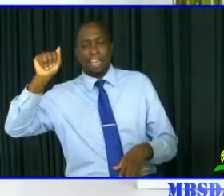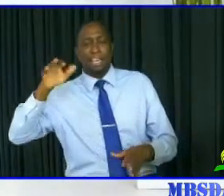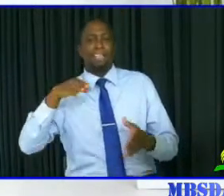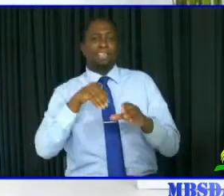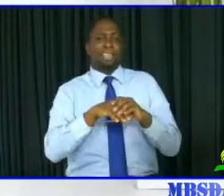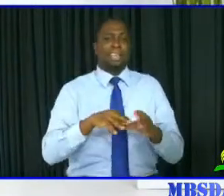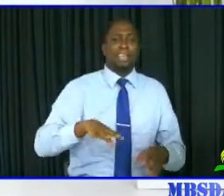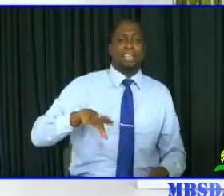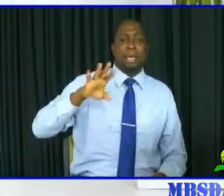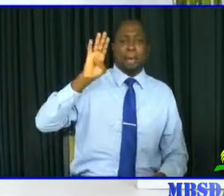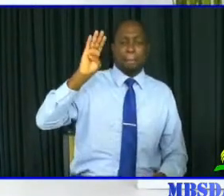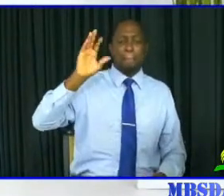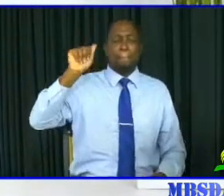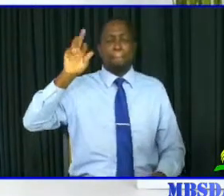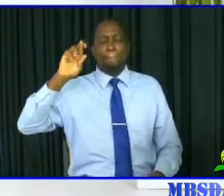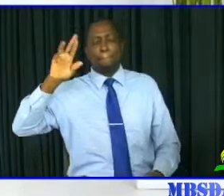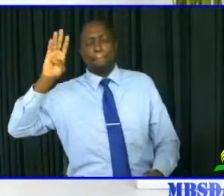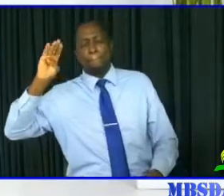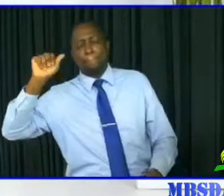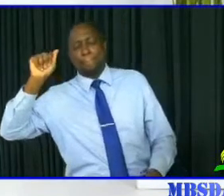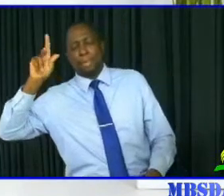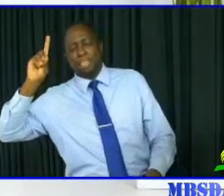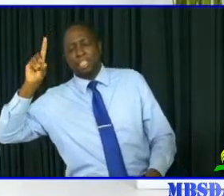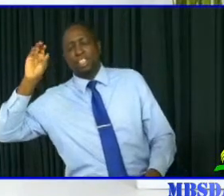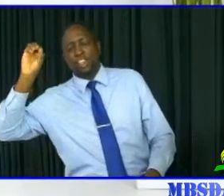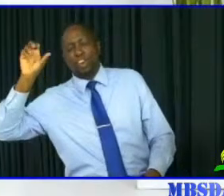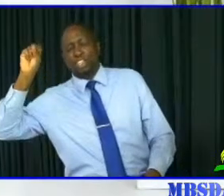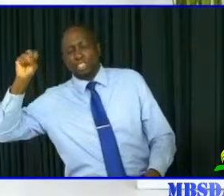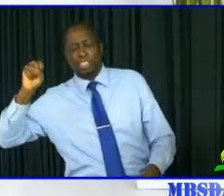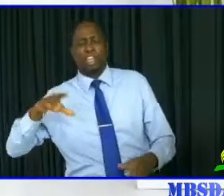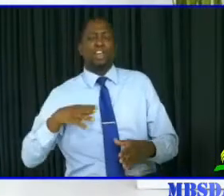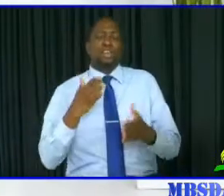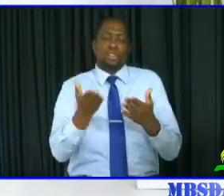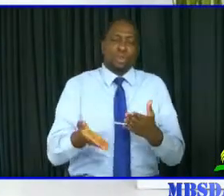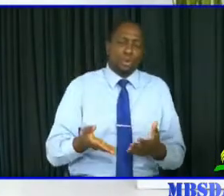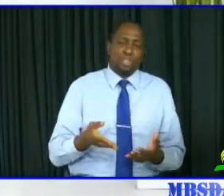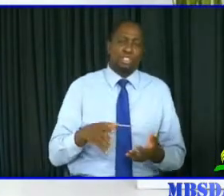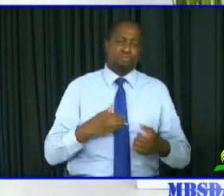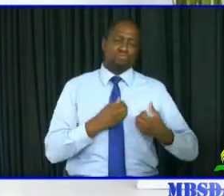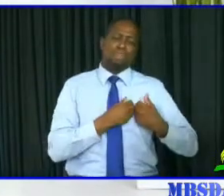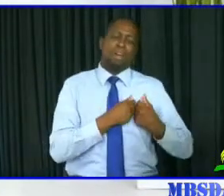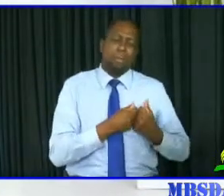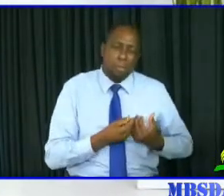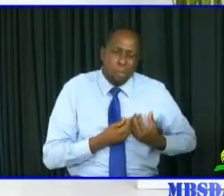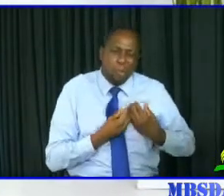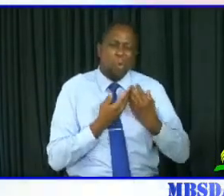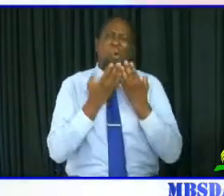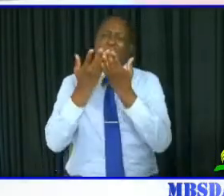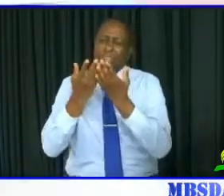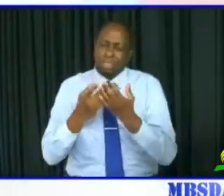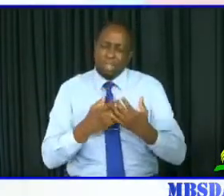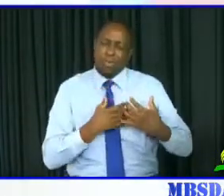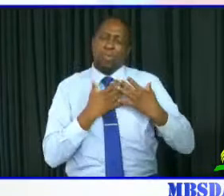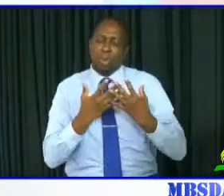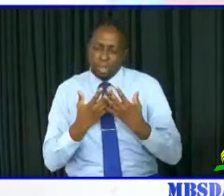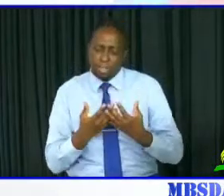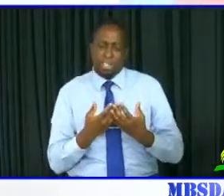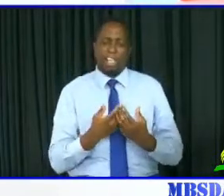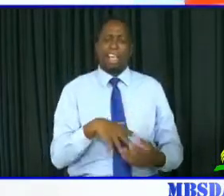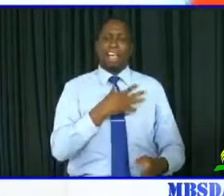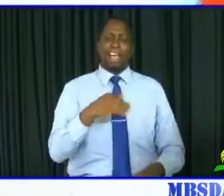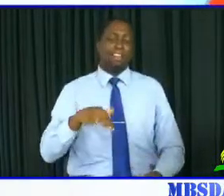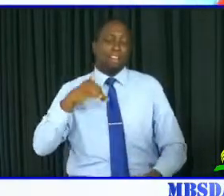Barbados, in Ontario, those who have been pouring out their hearts. Work for those, Almighty Father, who have been calling in the